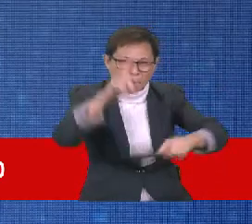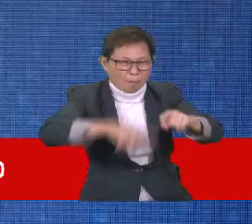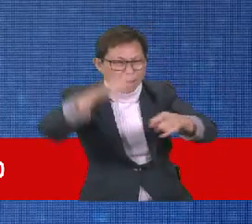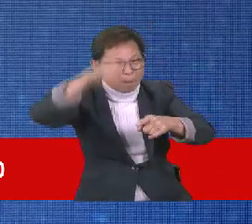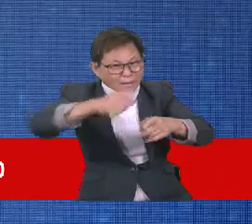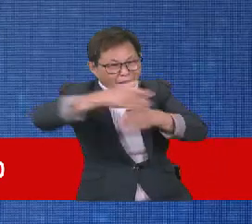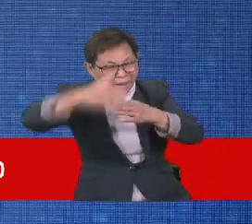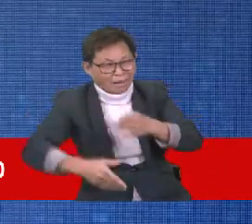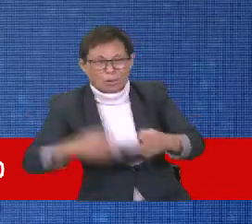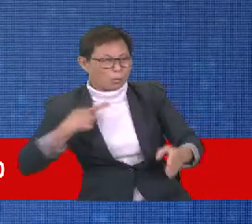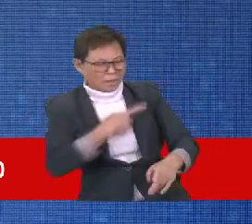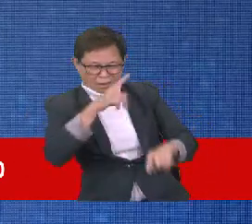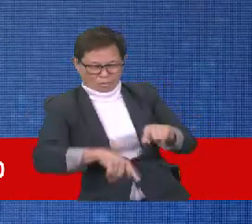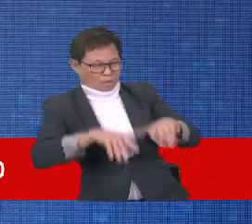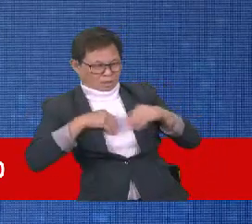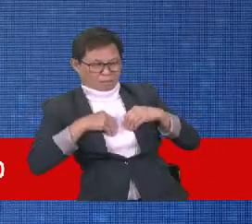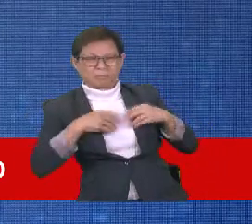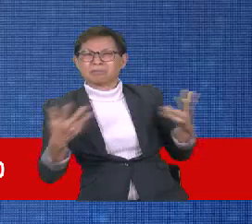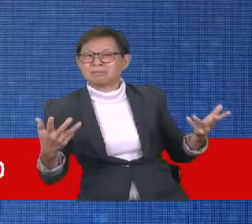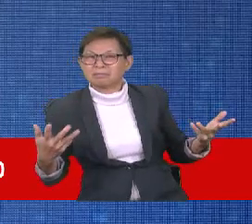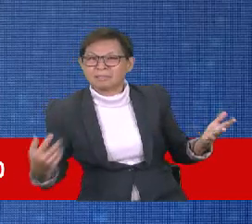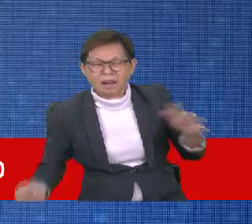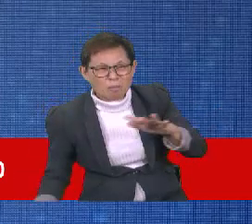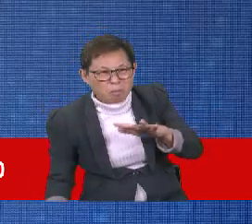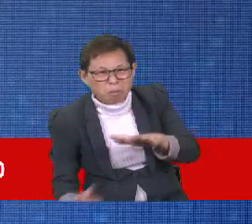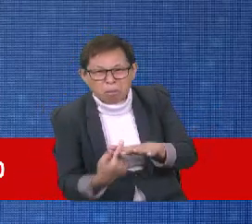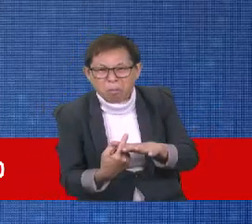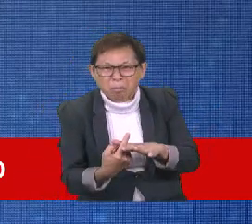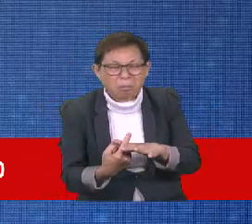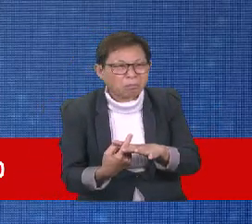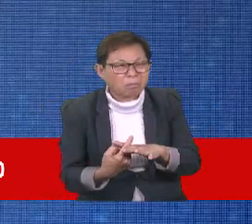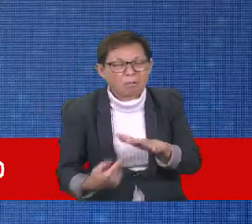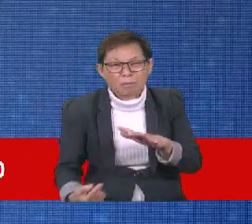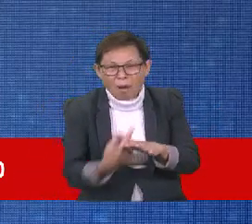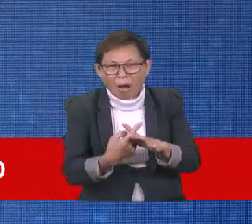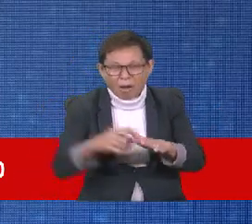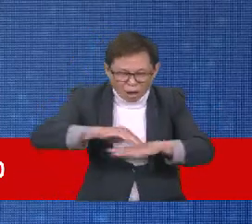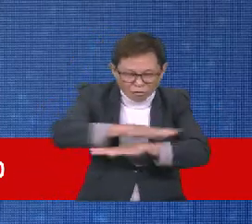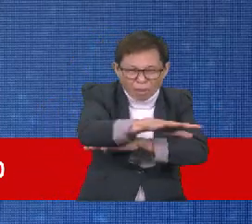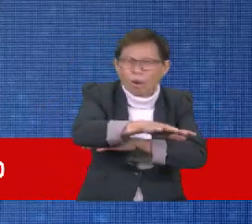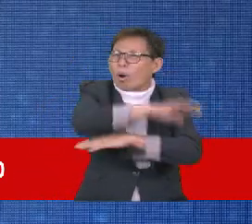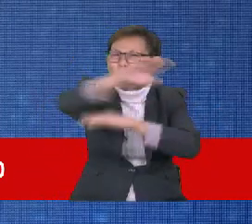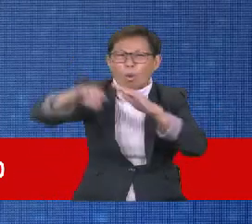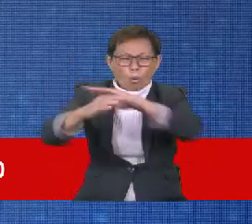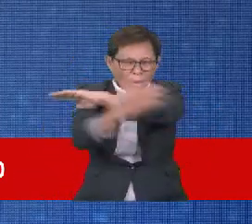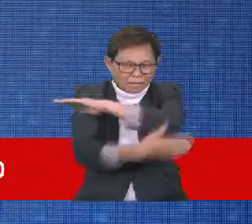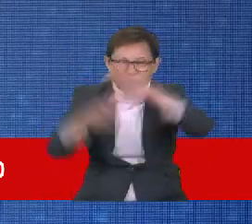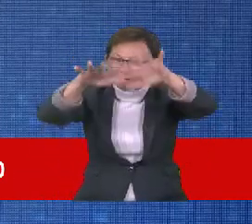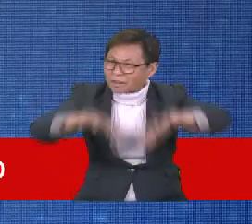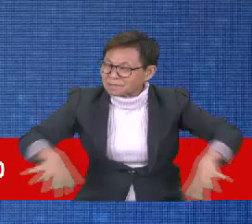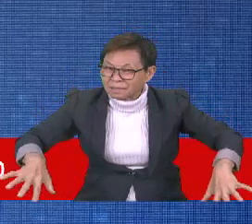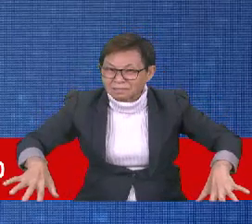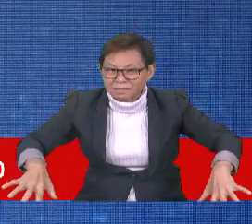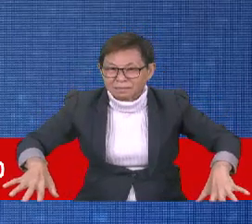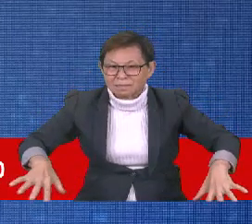them. Secondly, the repercussions is affecting the whole of ASEAN. And that's it. I